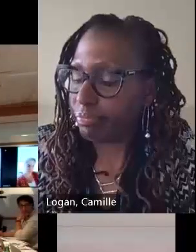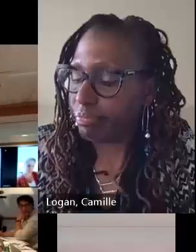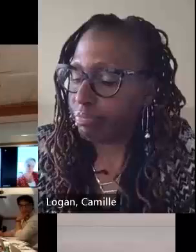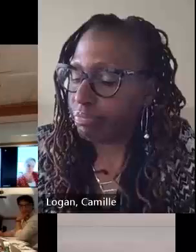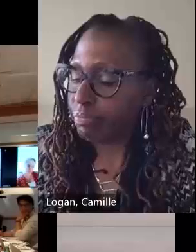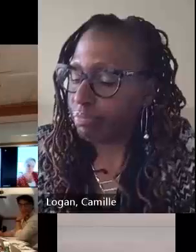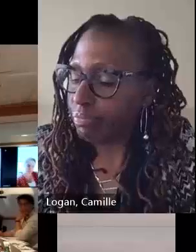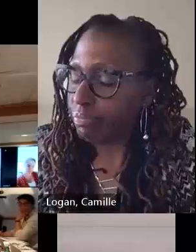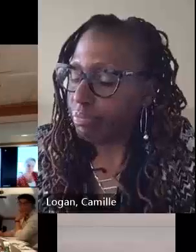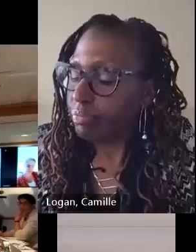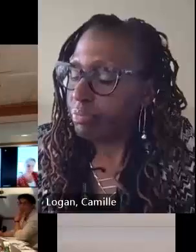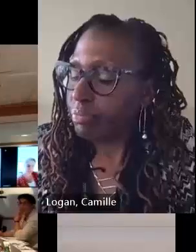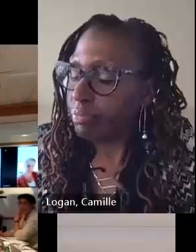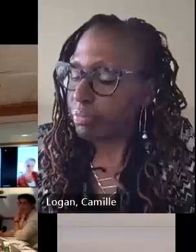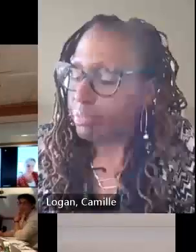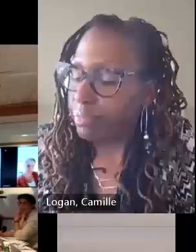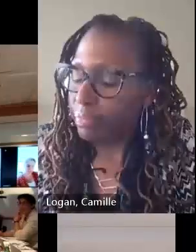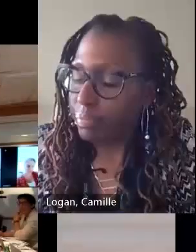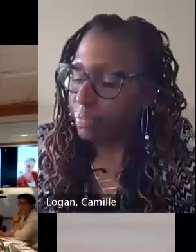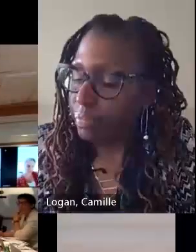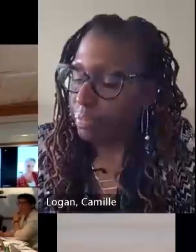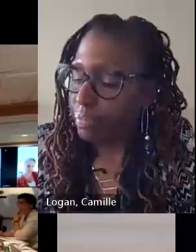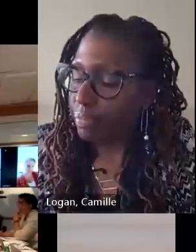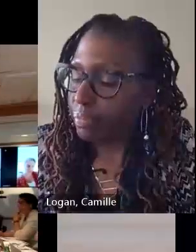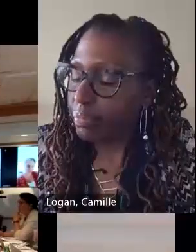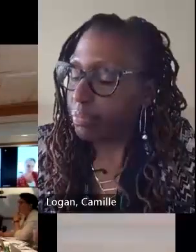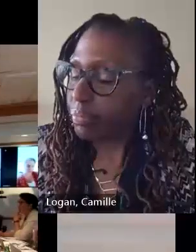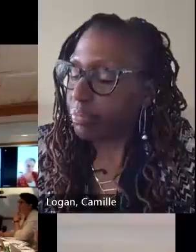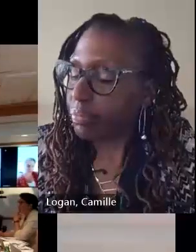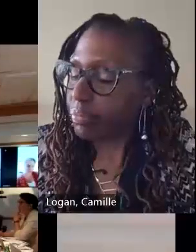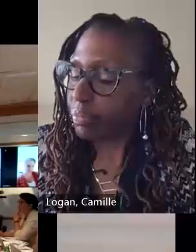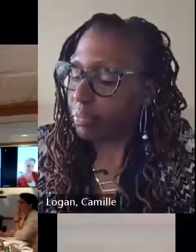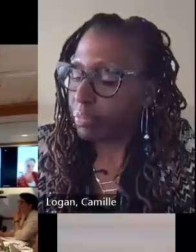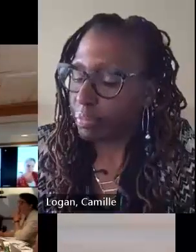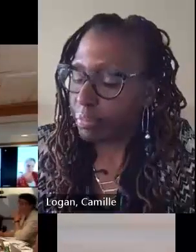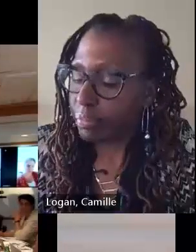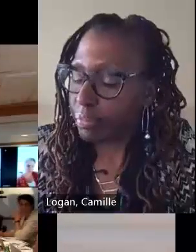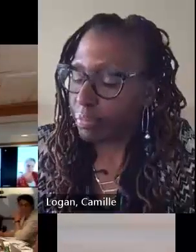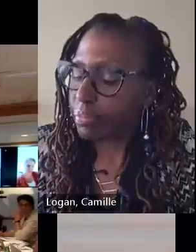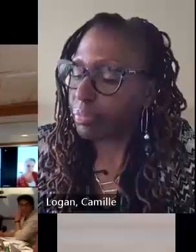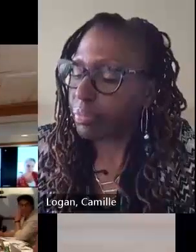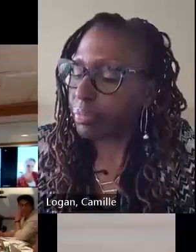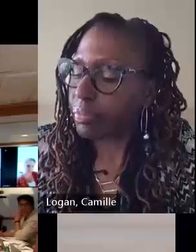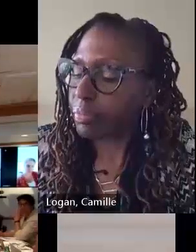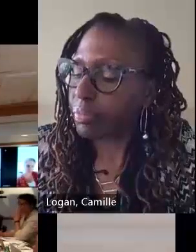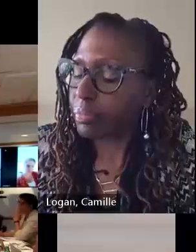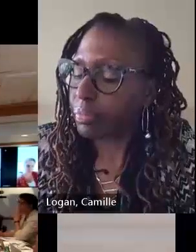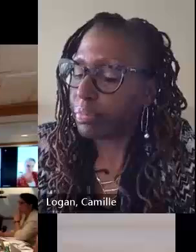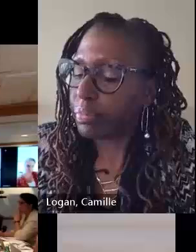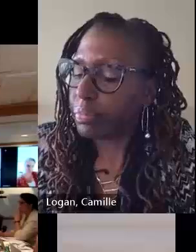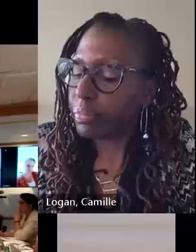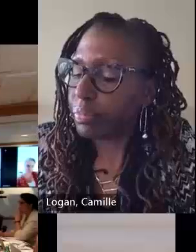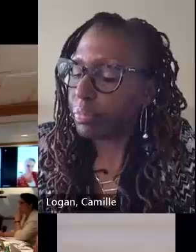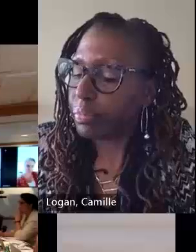Oh, take on the Brad, you know this stuff better than me. So you're saying that this let's say